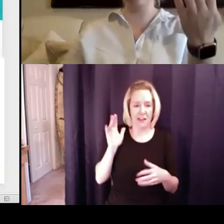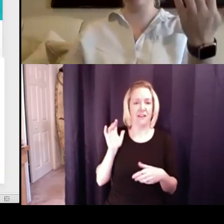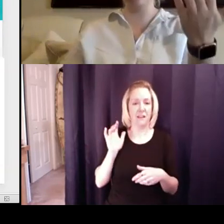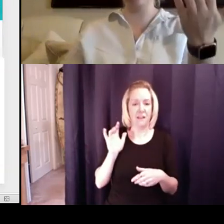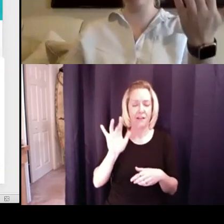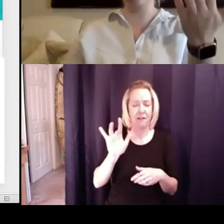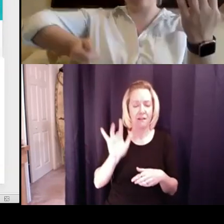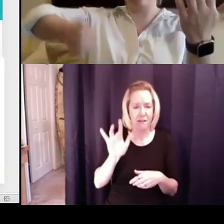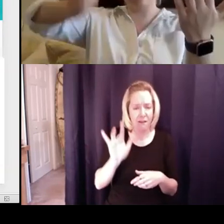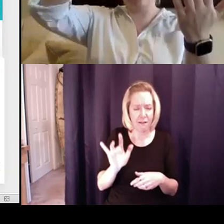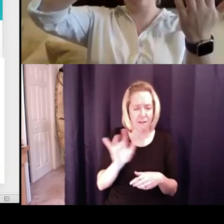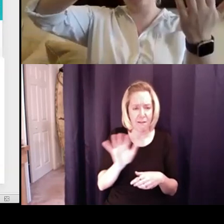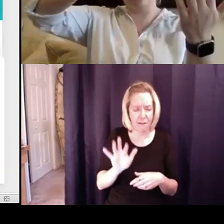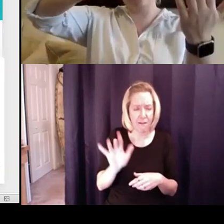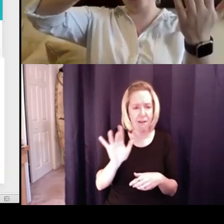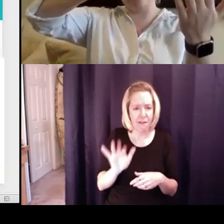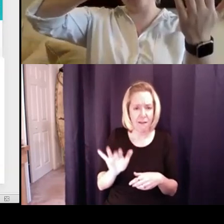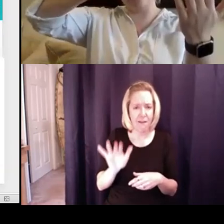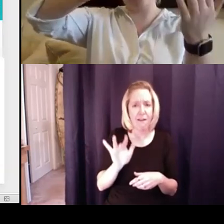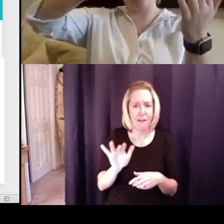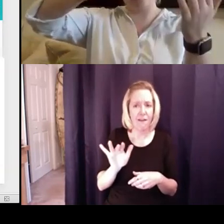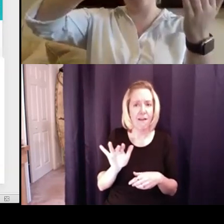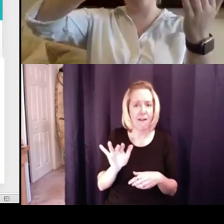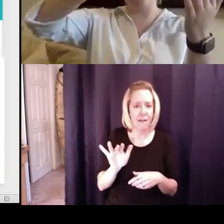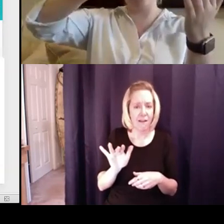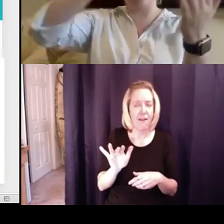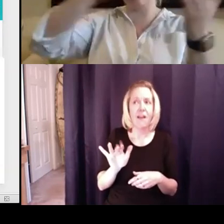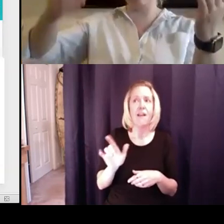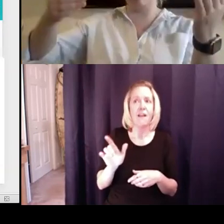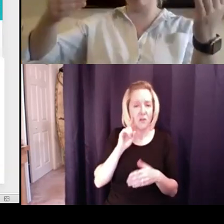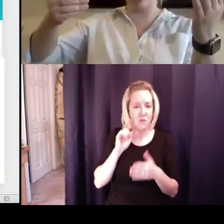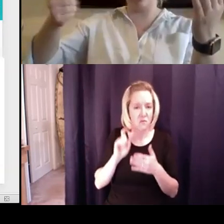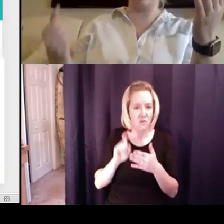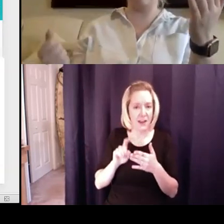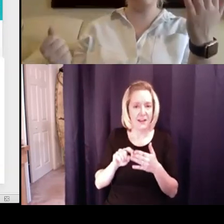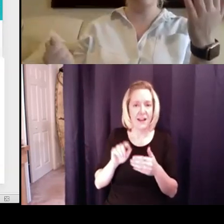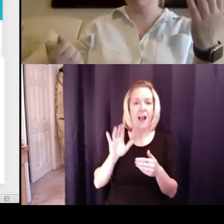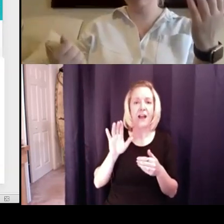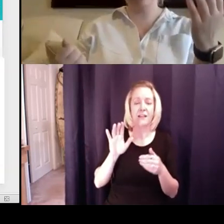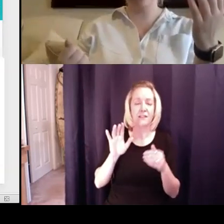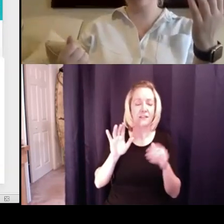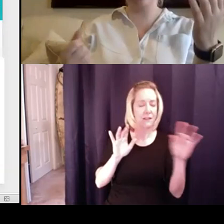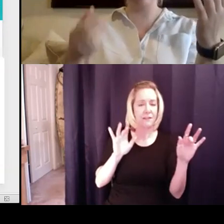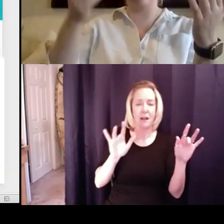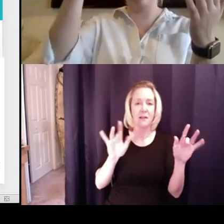forth. And over time, he started holding his hand on the sound. He knew that the same symbols were over there. And he didn't always get it right, but he